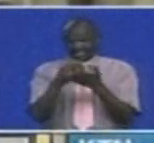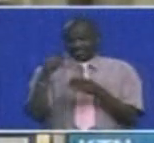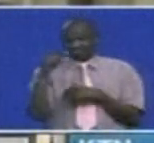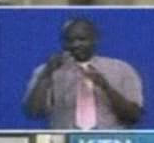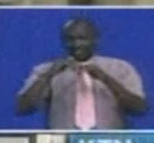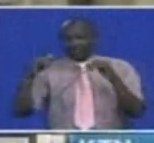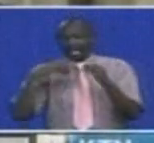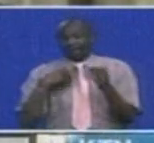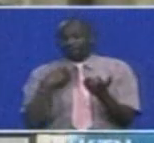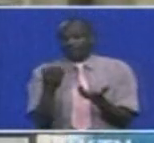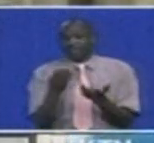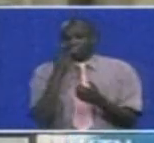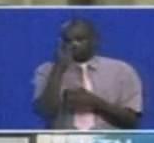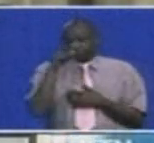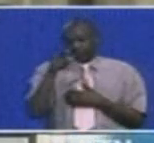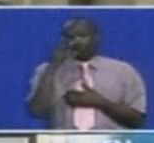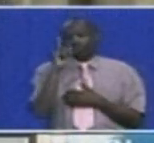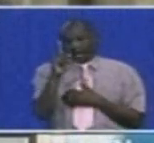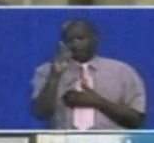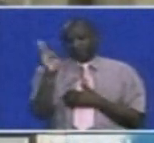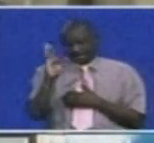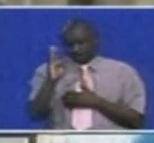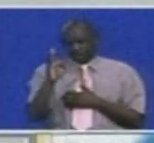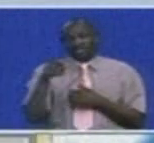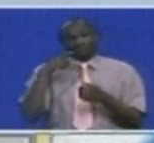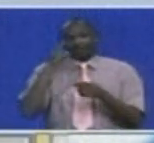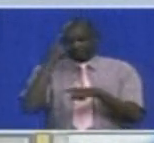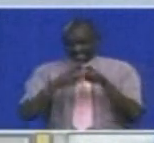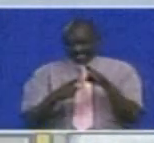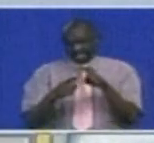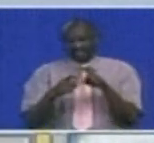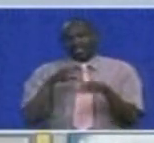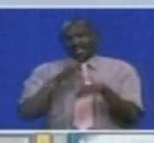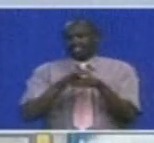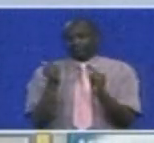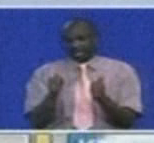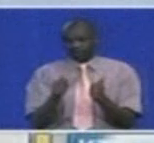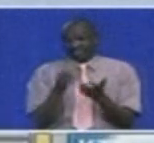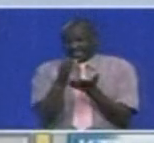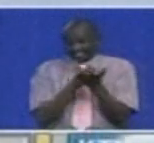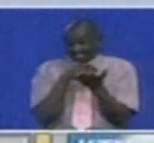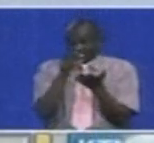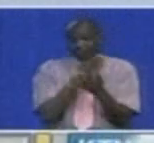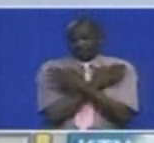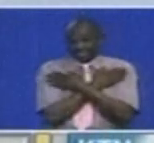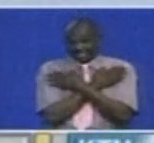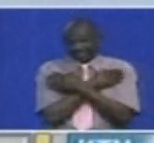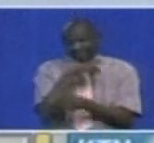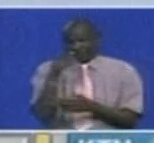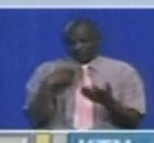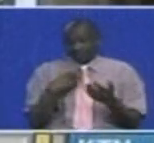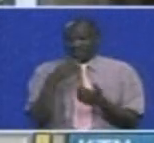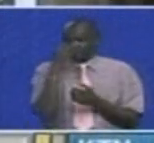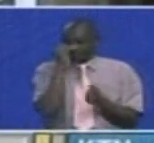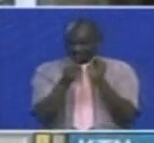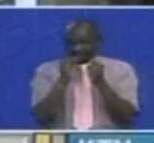of approximately $2.1 billion per year. So far, Treasury's public-private partnership unit has earmarked 55 projects